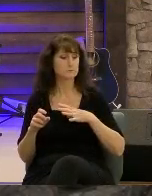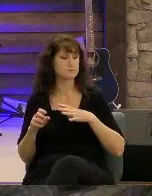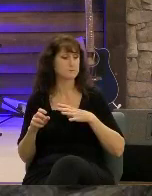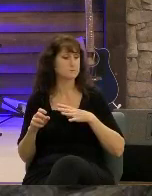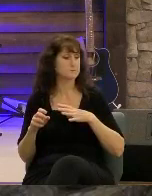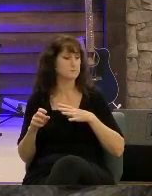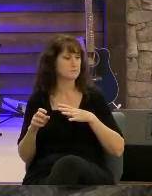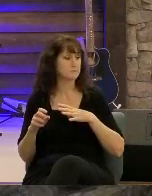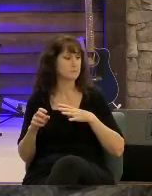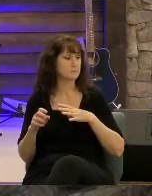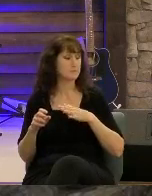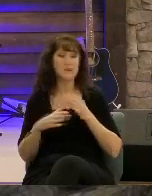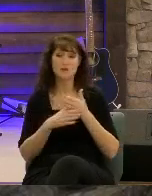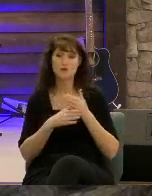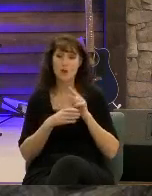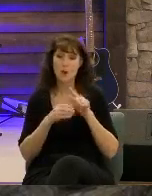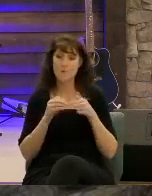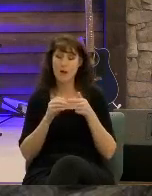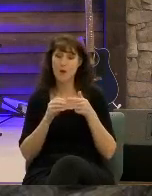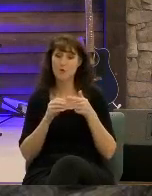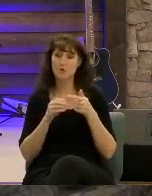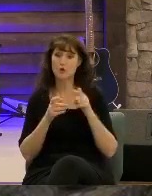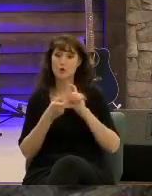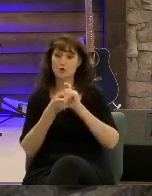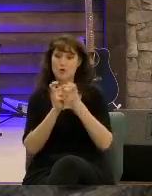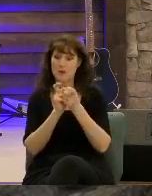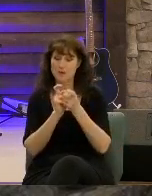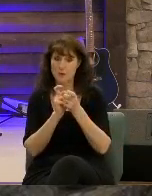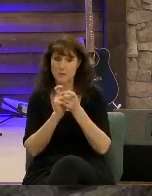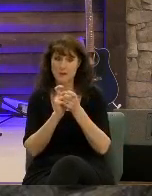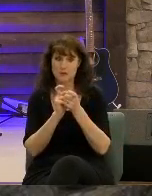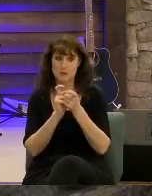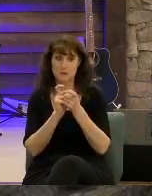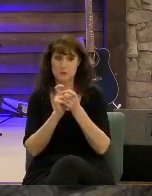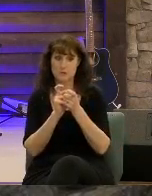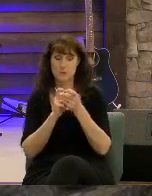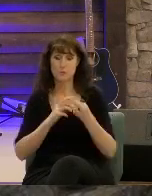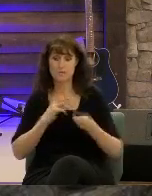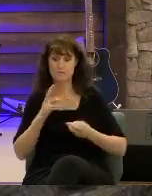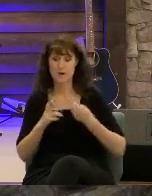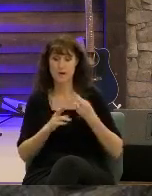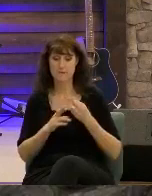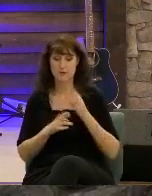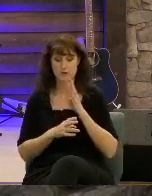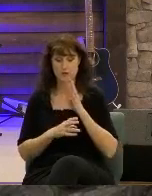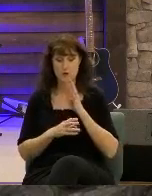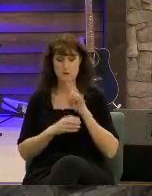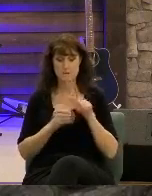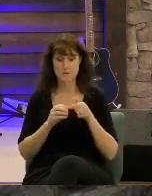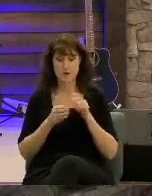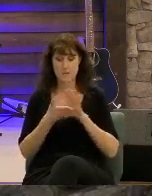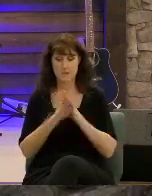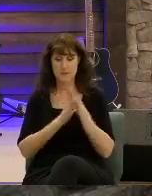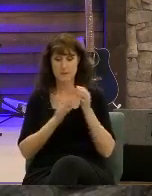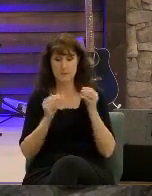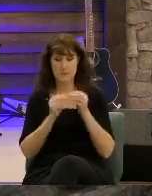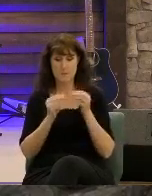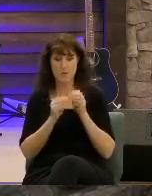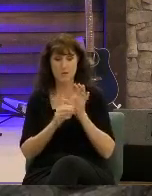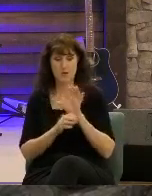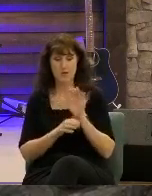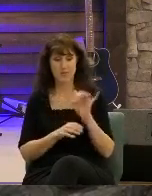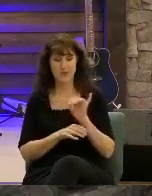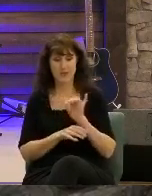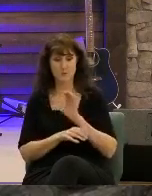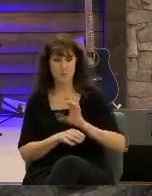So he shares about transformation and revival, and he talks about becoming more Christ-like, and he